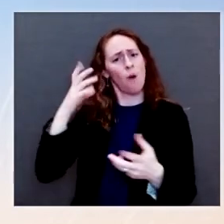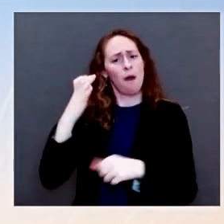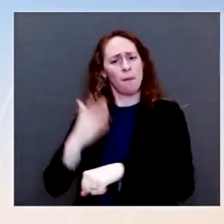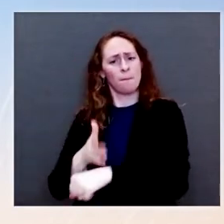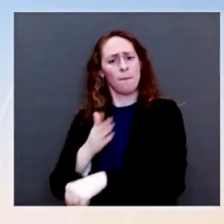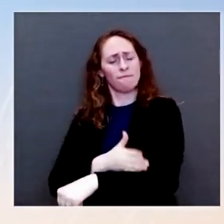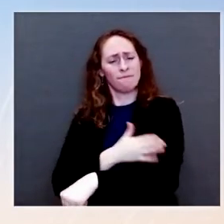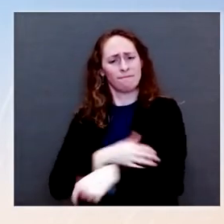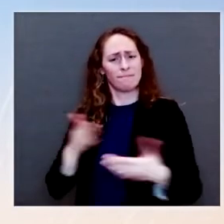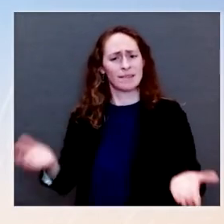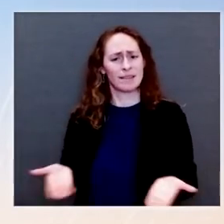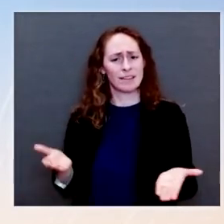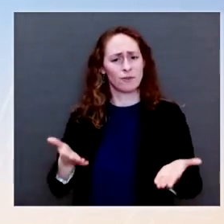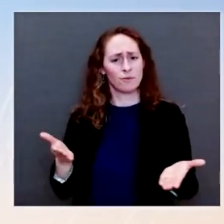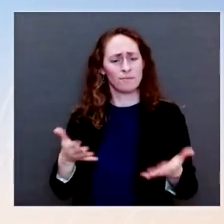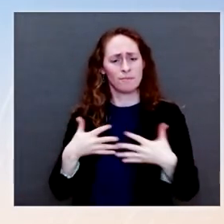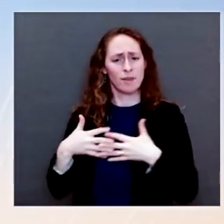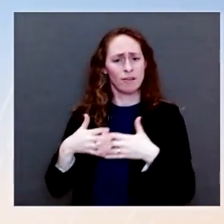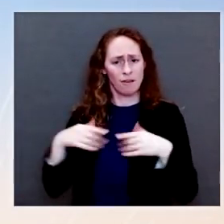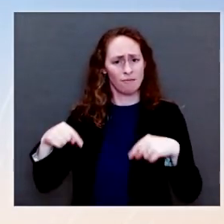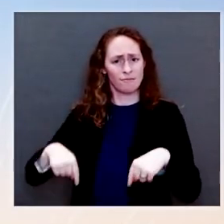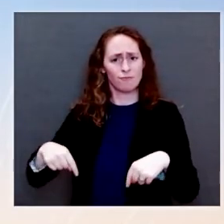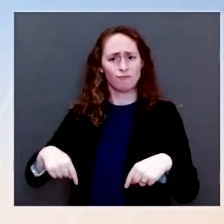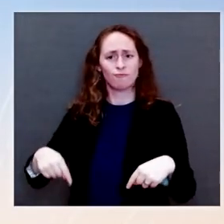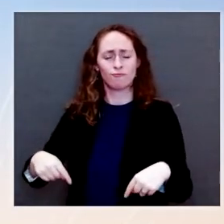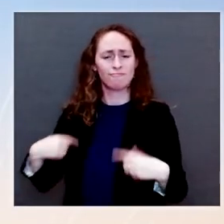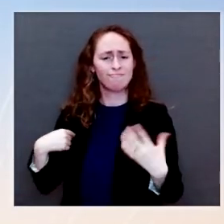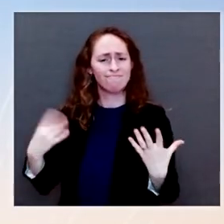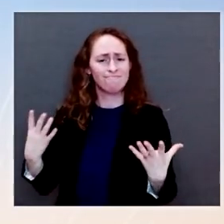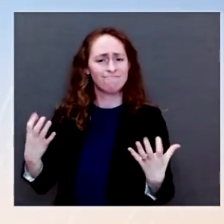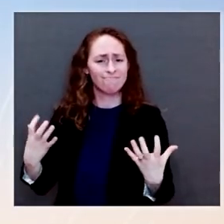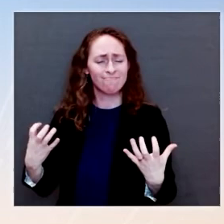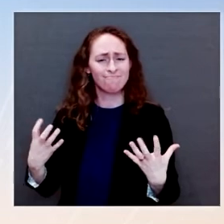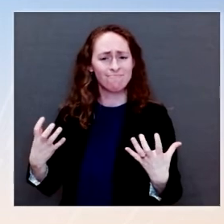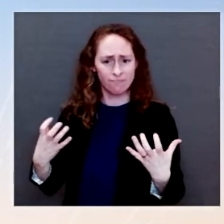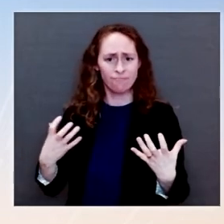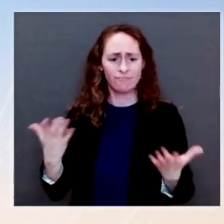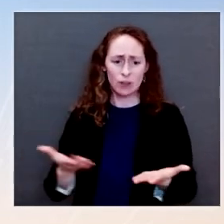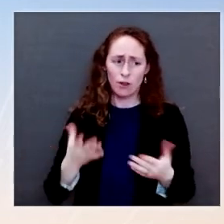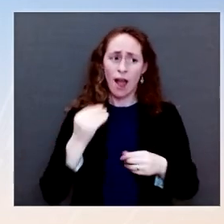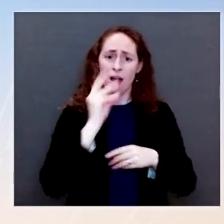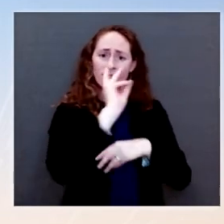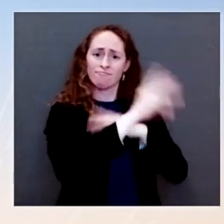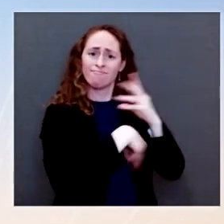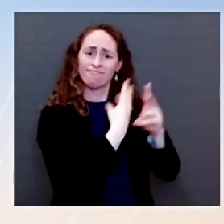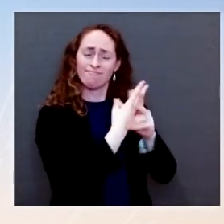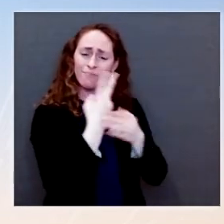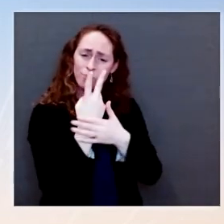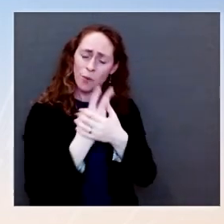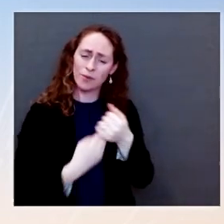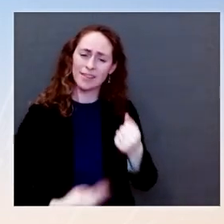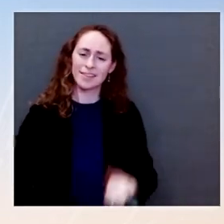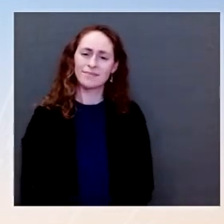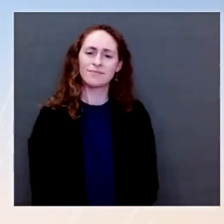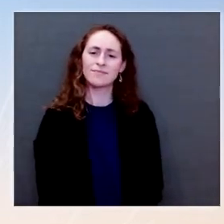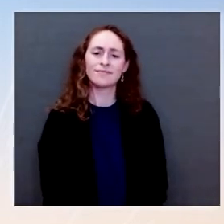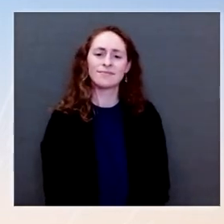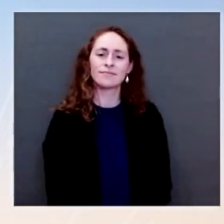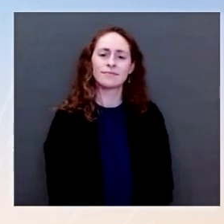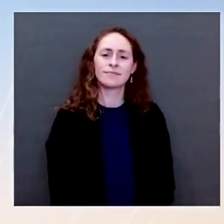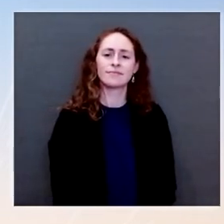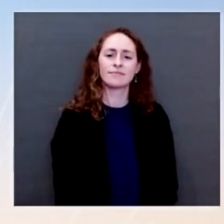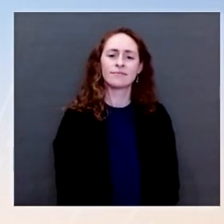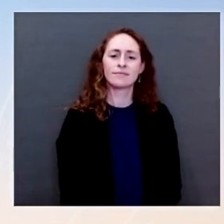of January 6th, looked at what happened here in the United States, it was clear that when the president came into office, this was going to be front and center on